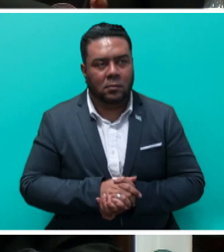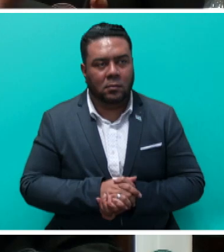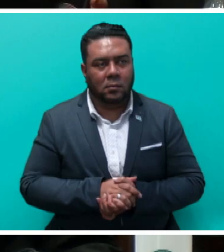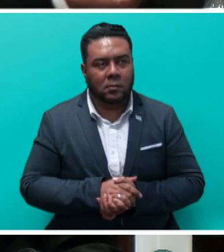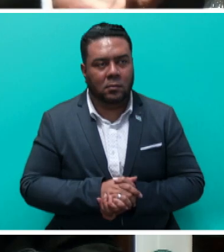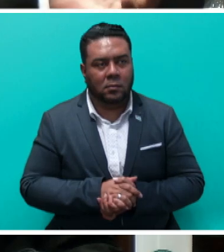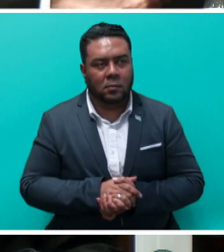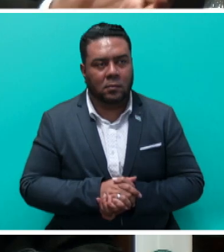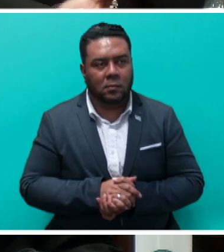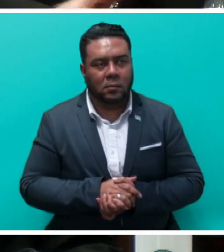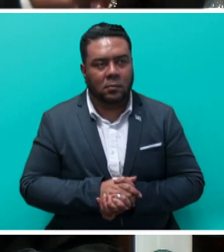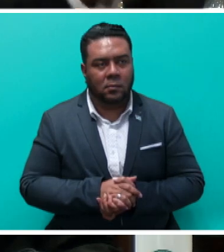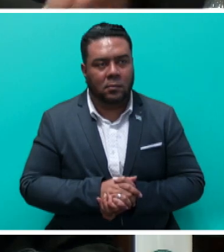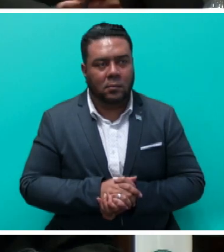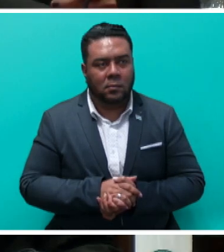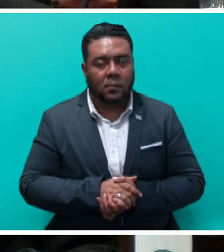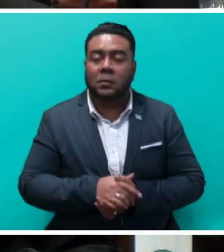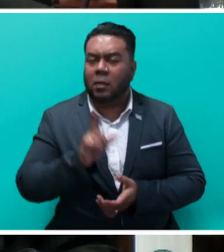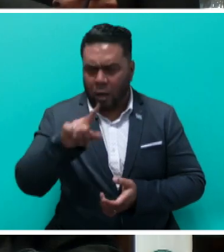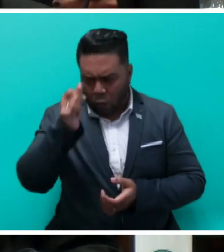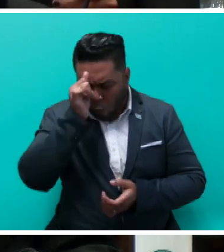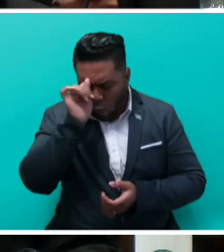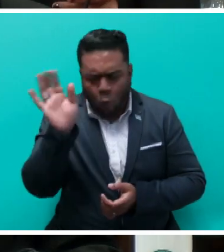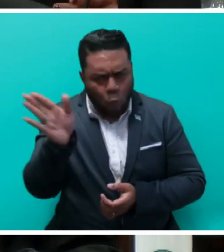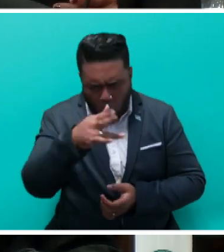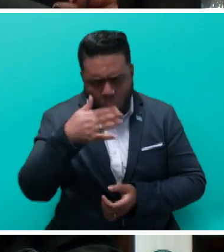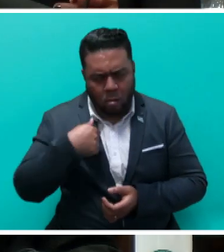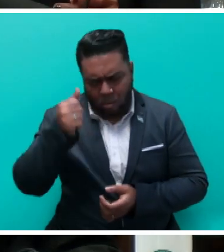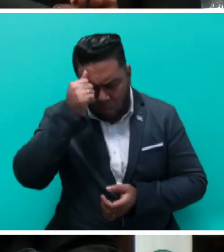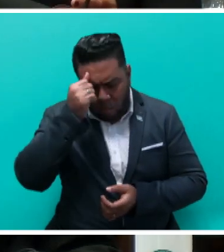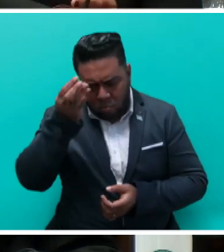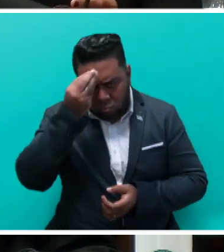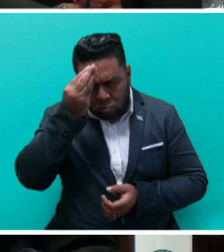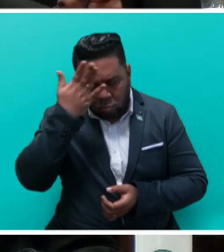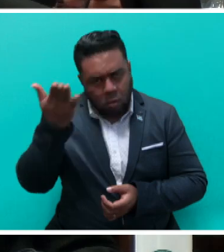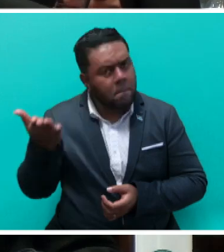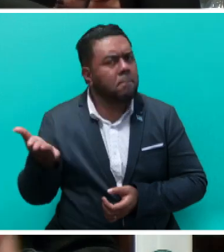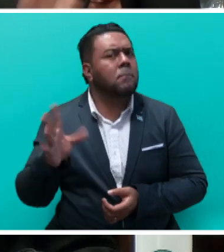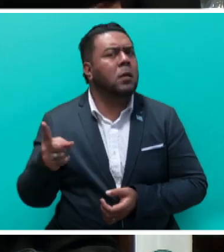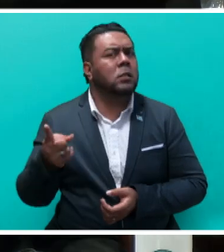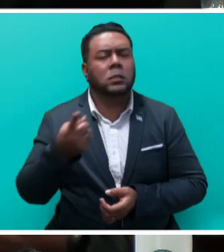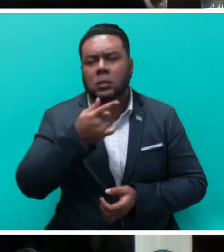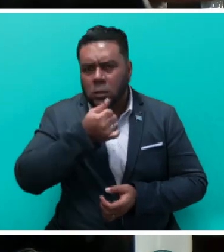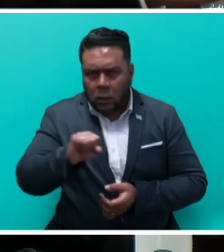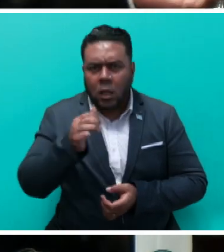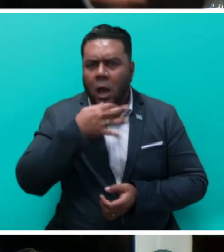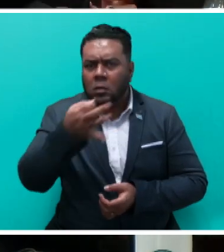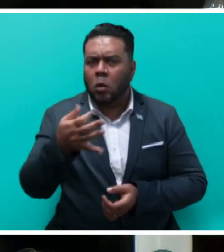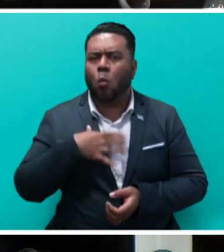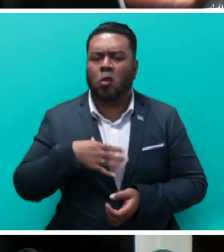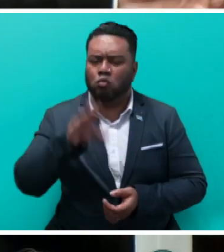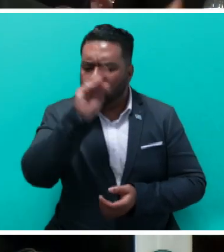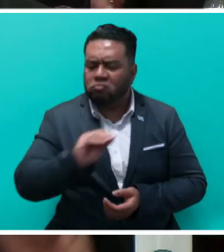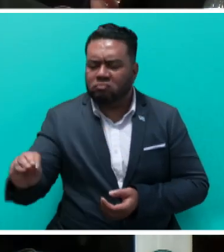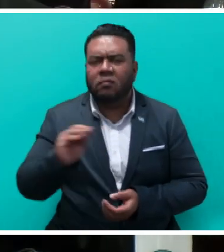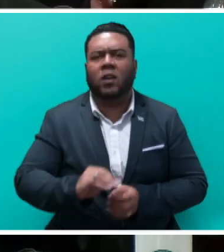year. They know that. They know that. But still, they're asking about why are you deploying funds? Why are you